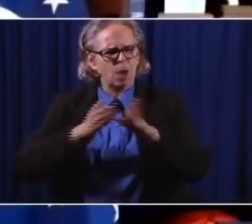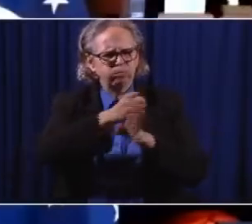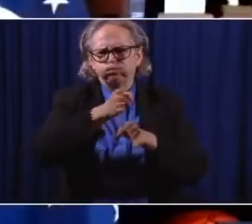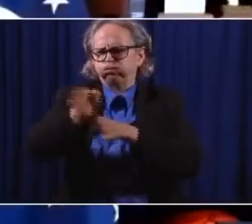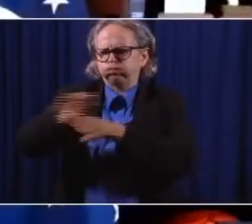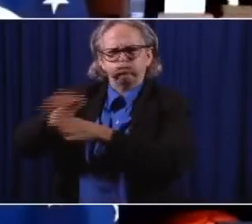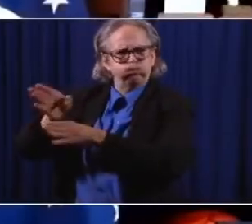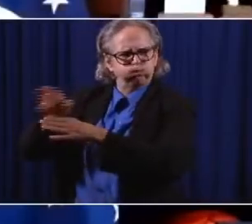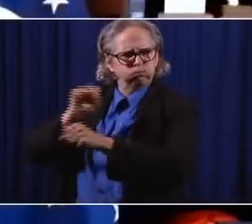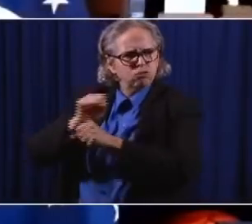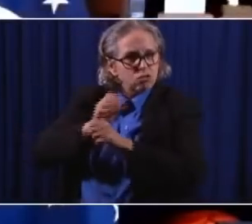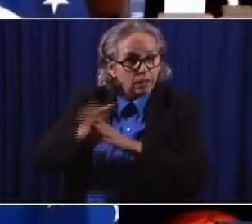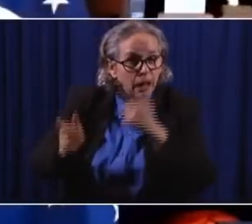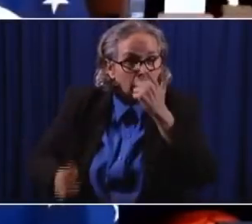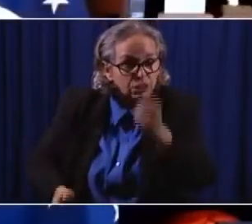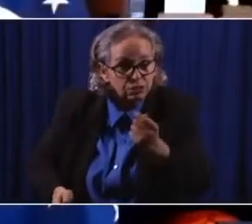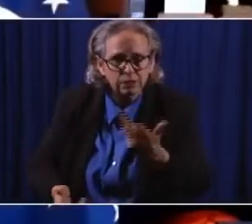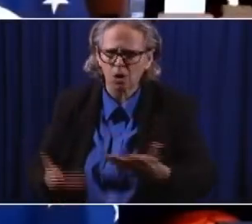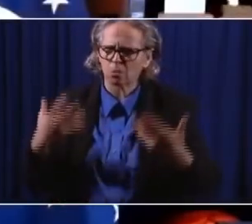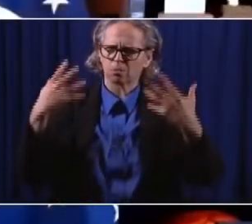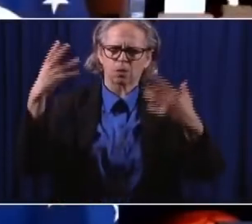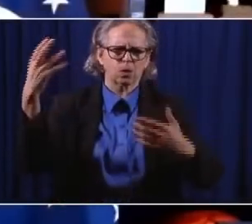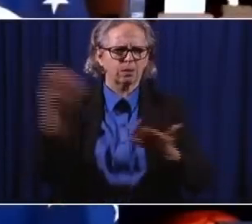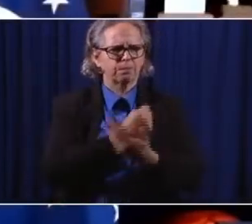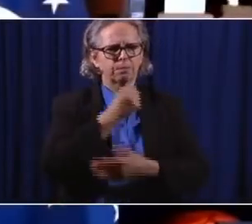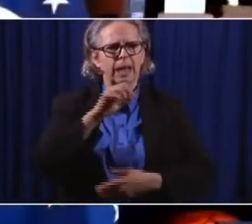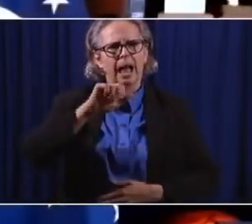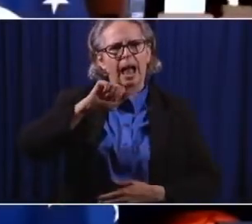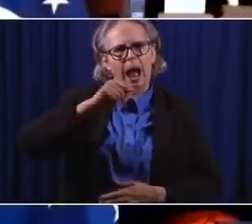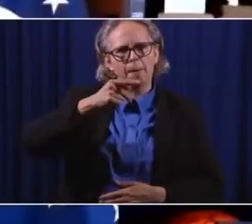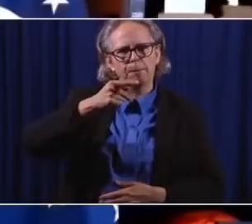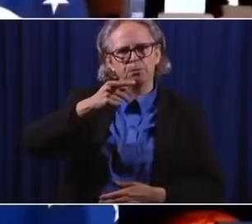to apprentice.ohio.gov. To